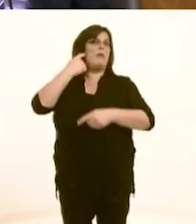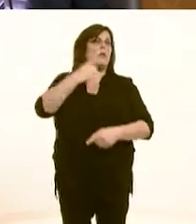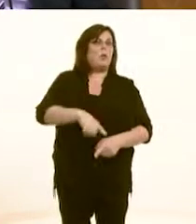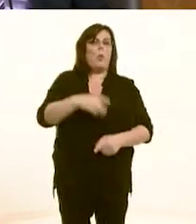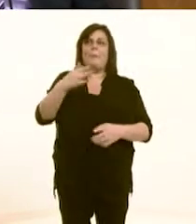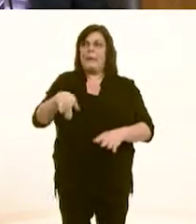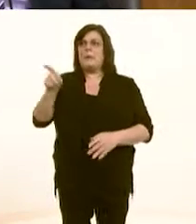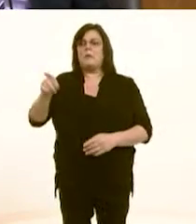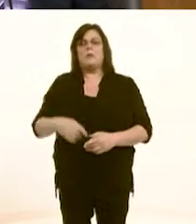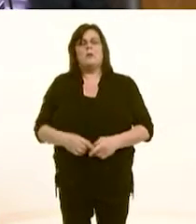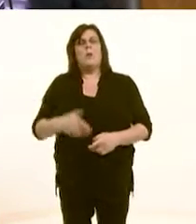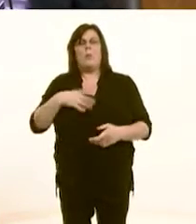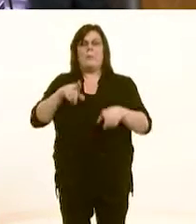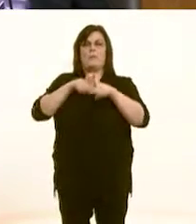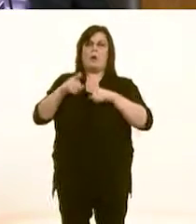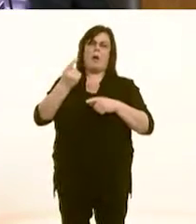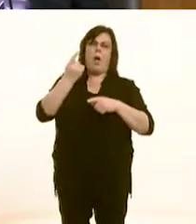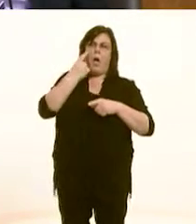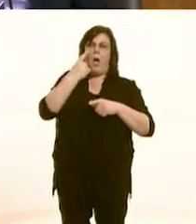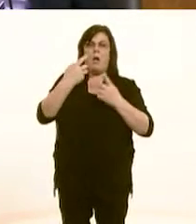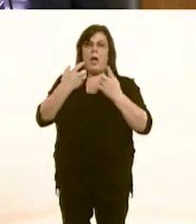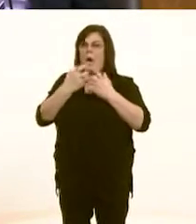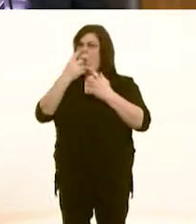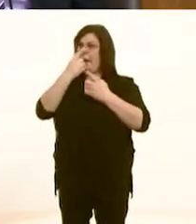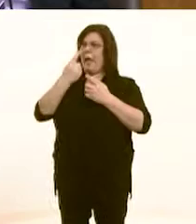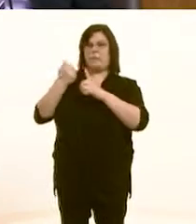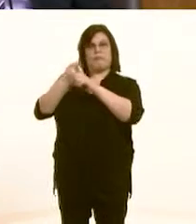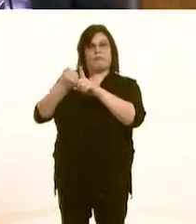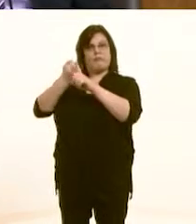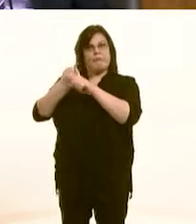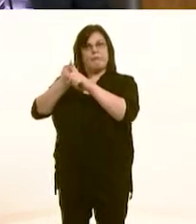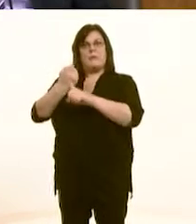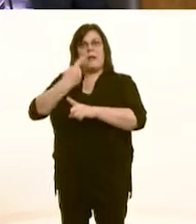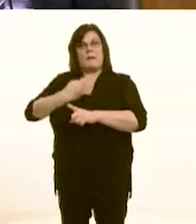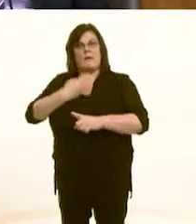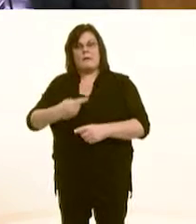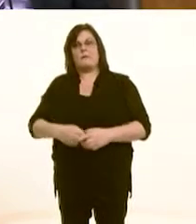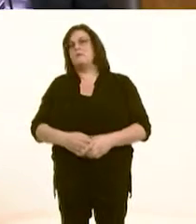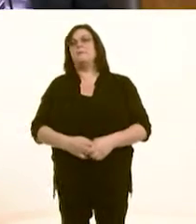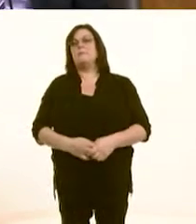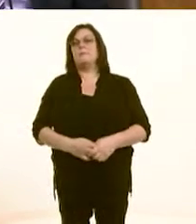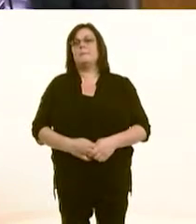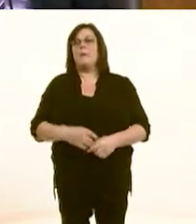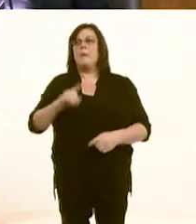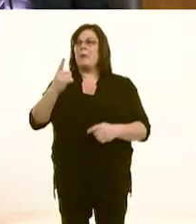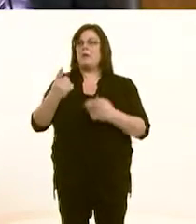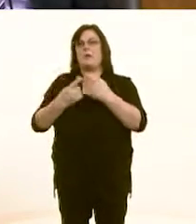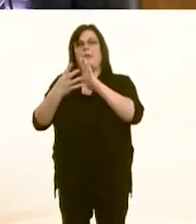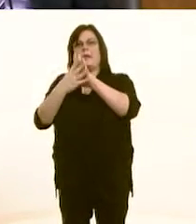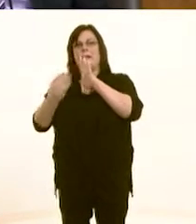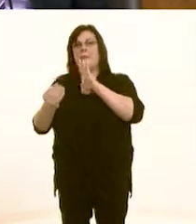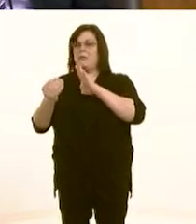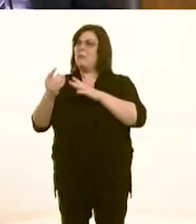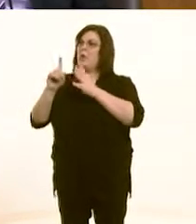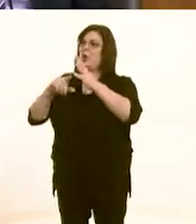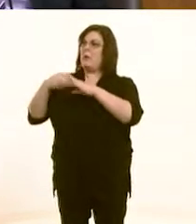we might be able to move this forward ourselves, but it's another example where, bluntly, those in Whitehall don't